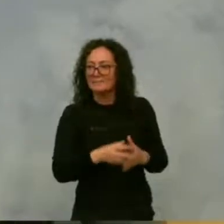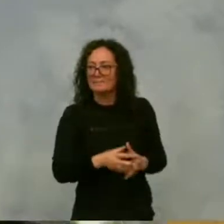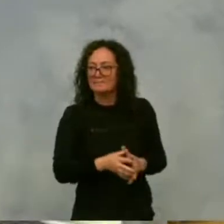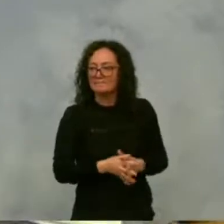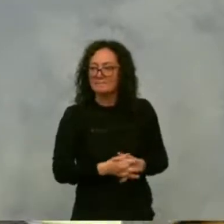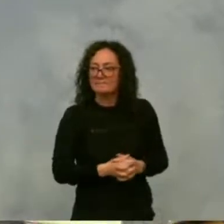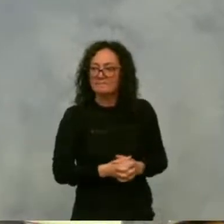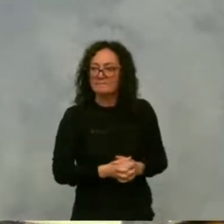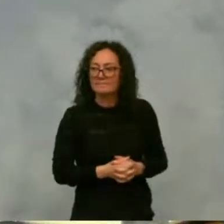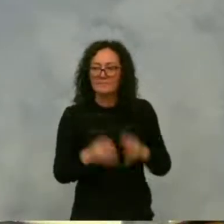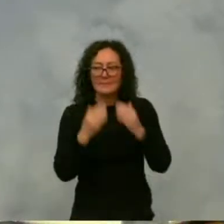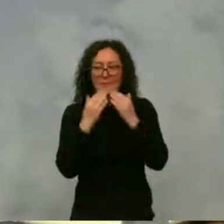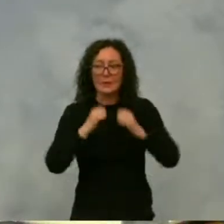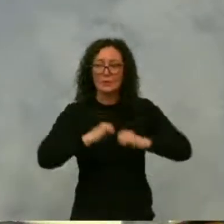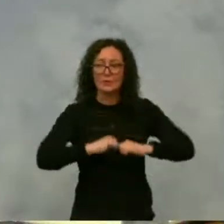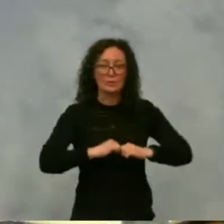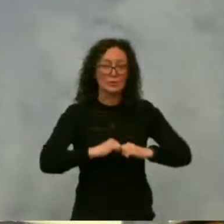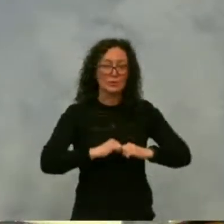Thank you, Chair.